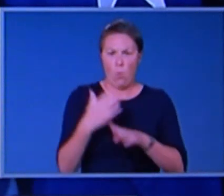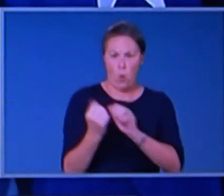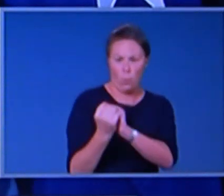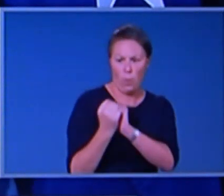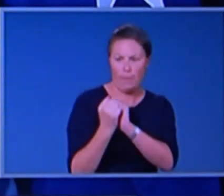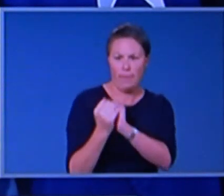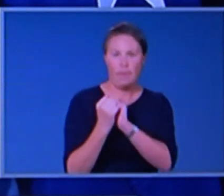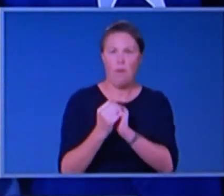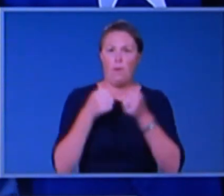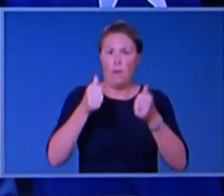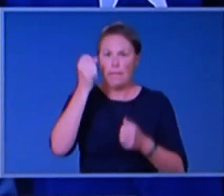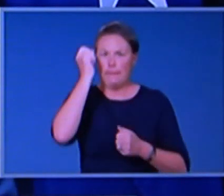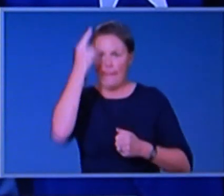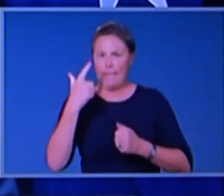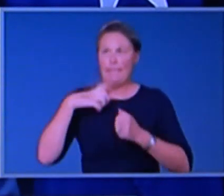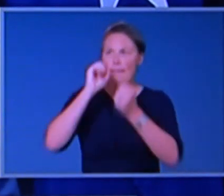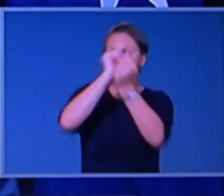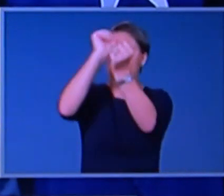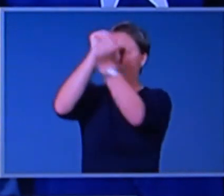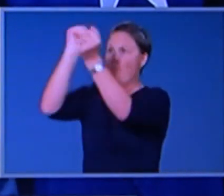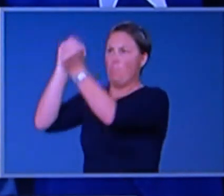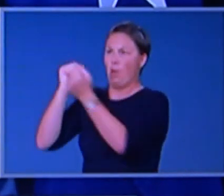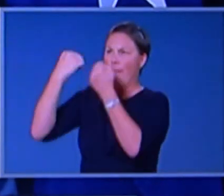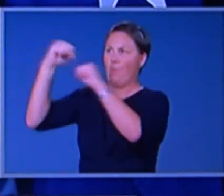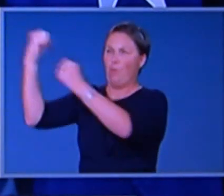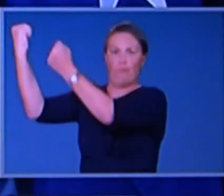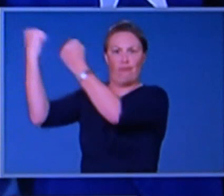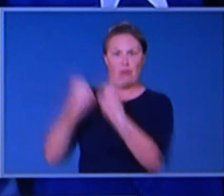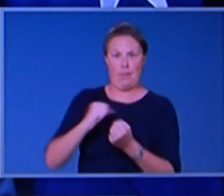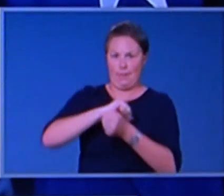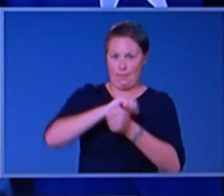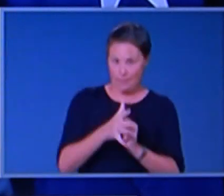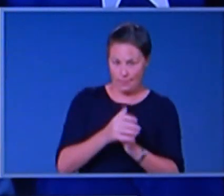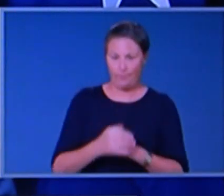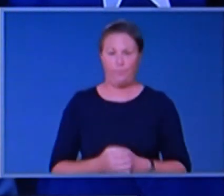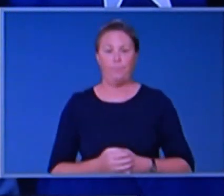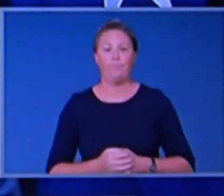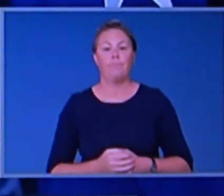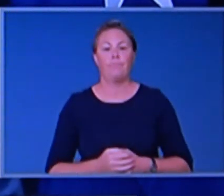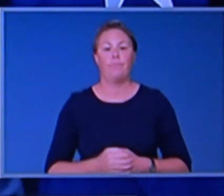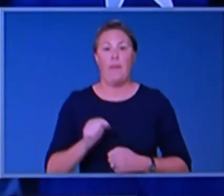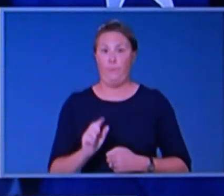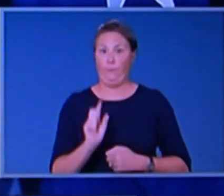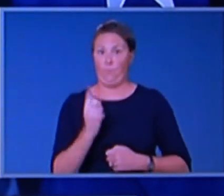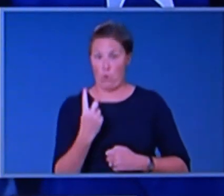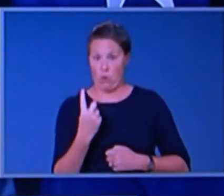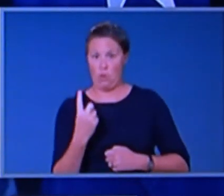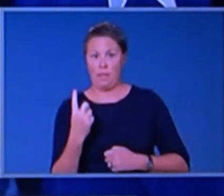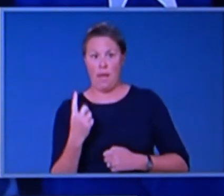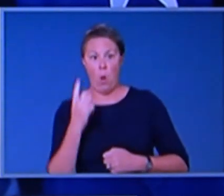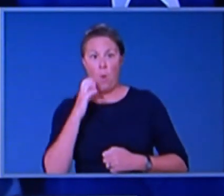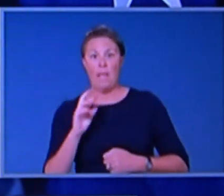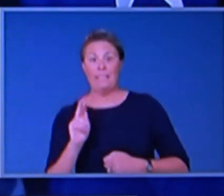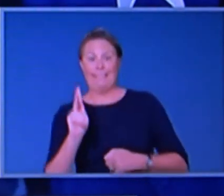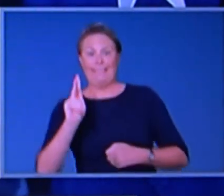first export wave of the virus across the world. The second, where Australia was more significantly impacted,